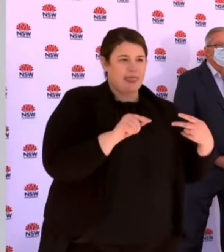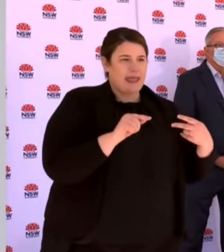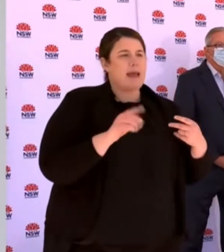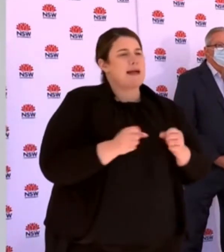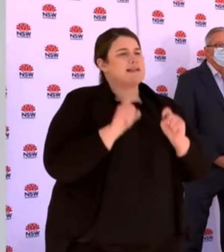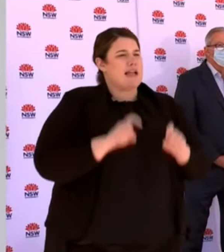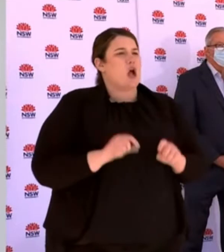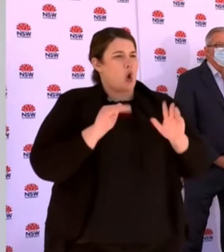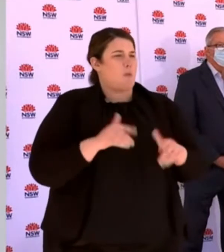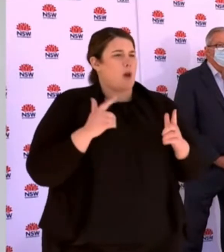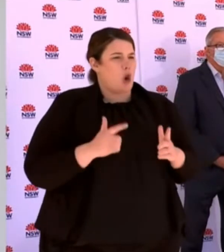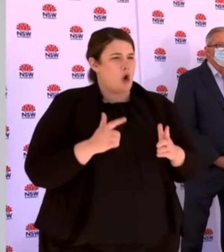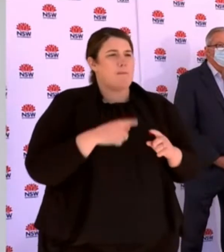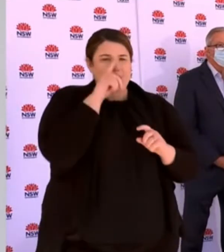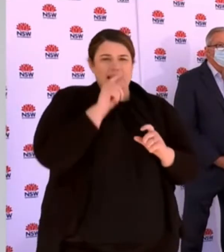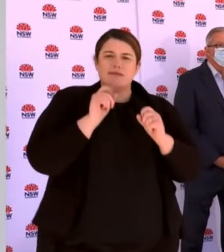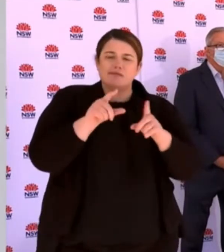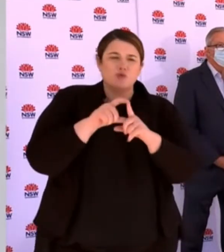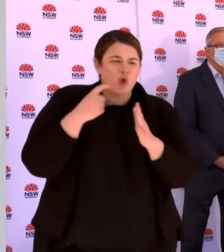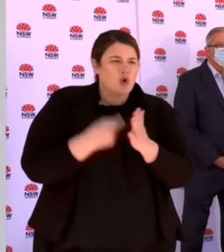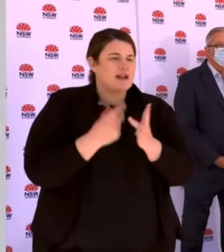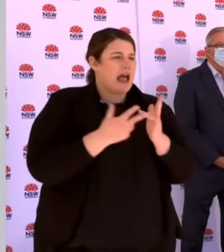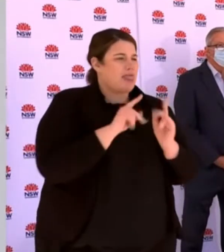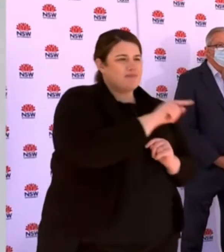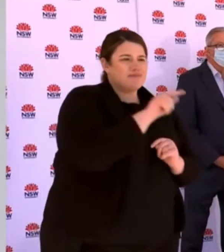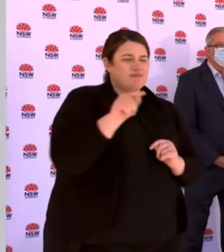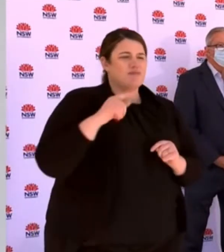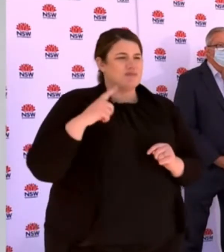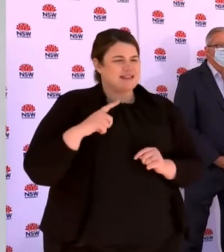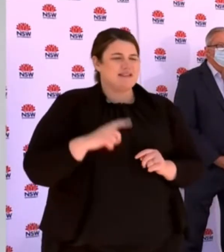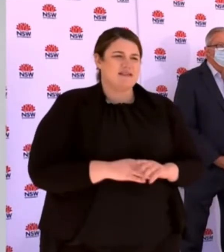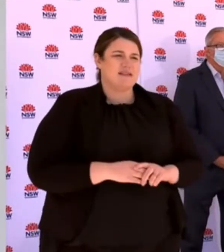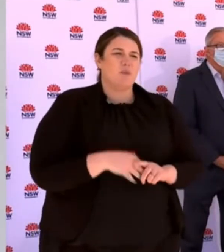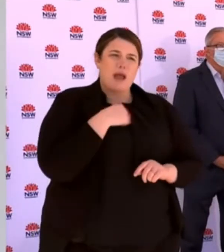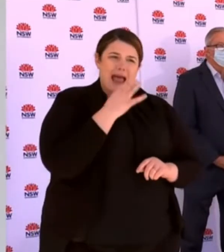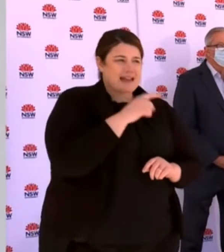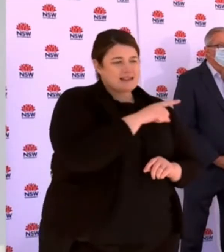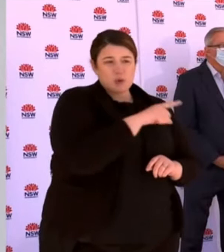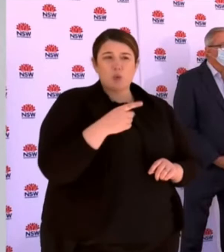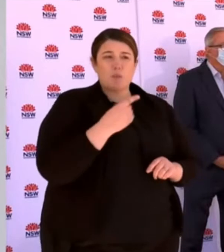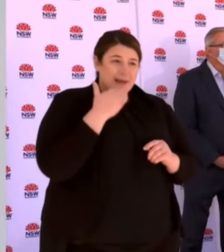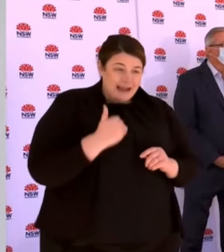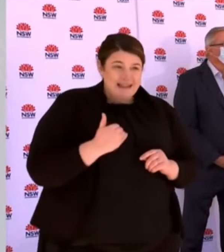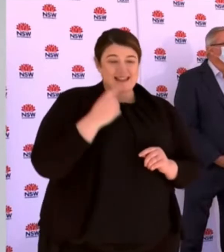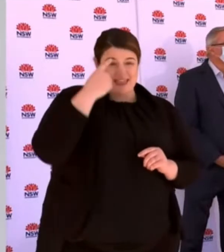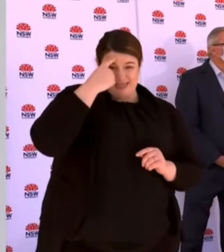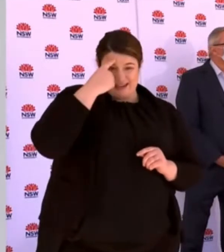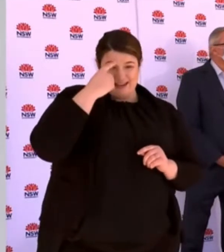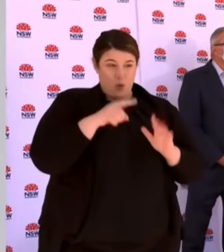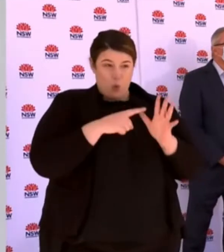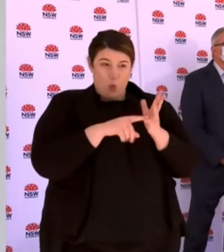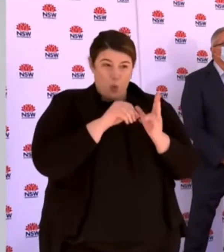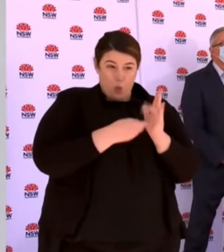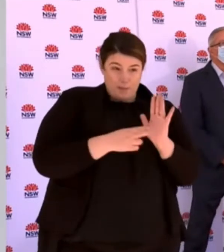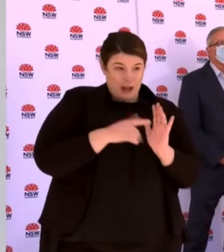that isolation, but obviously can go for urgent healthcare visits and other things. So we are asking for a really strong push in